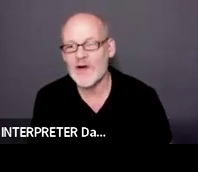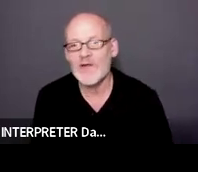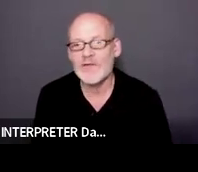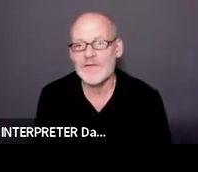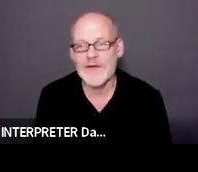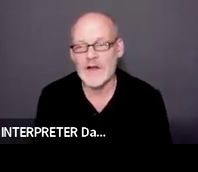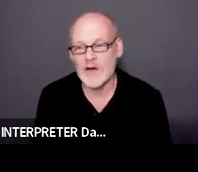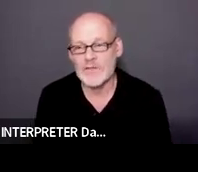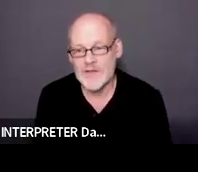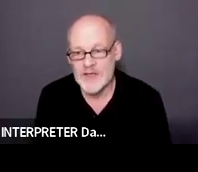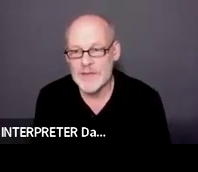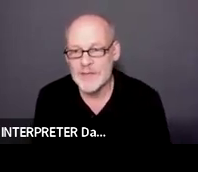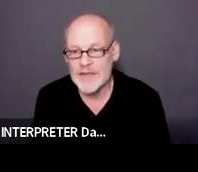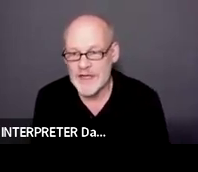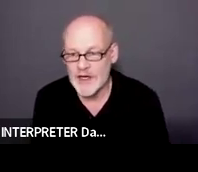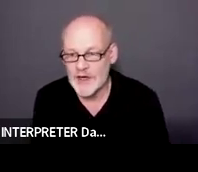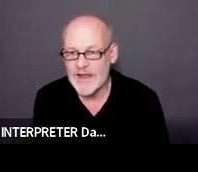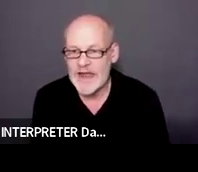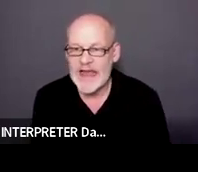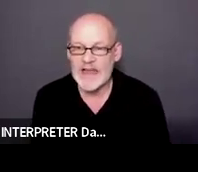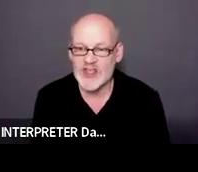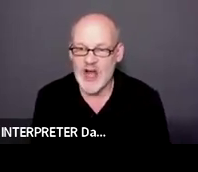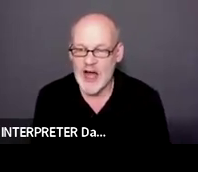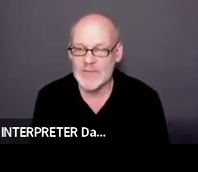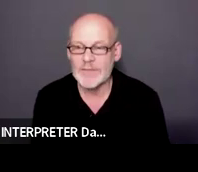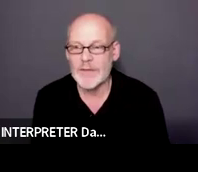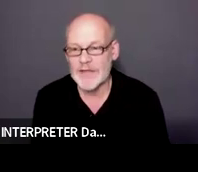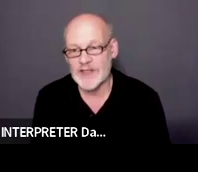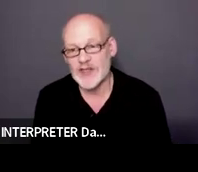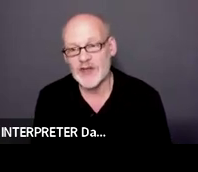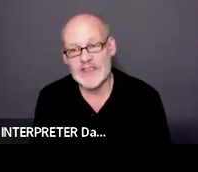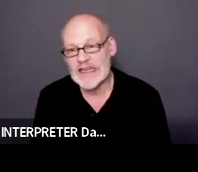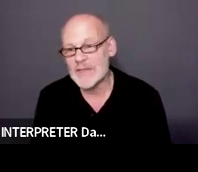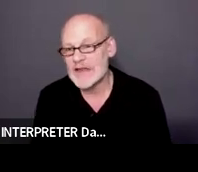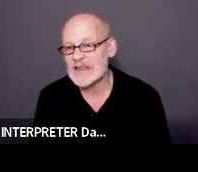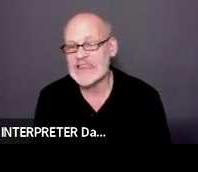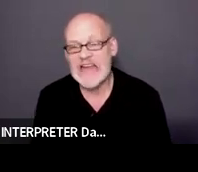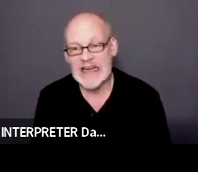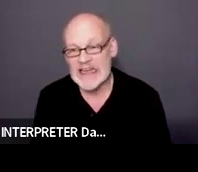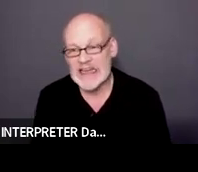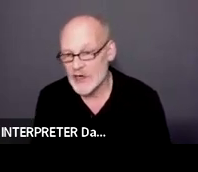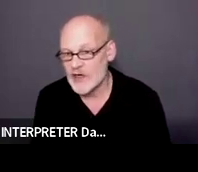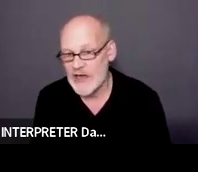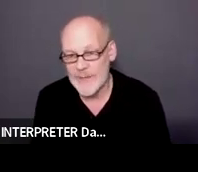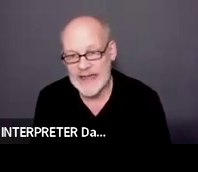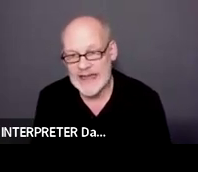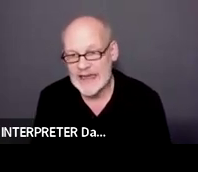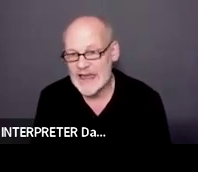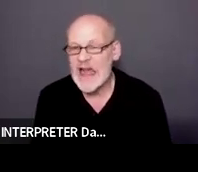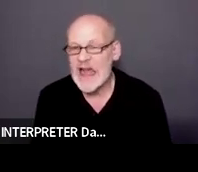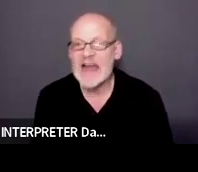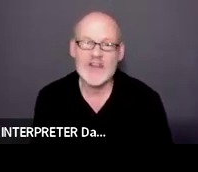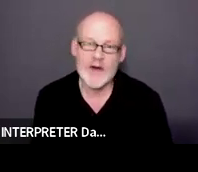there are no low vision people here, and John Pletcher, your team, is not here, could not make